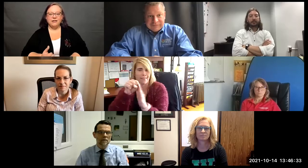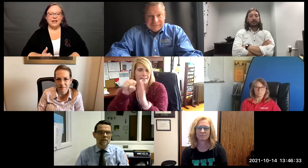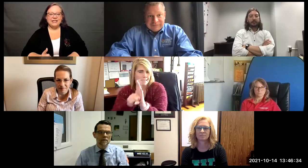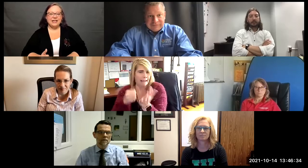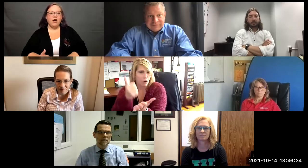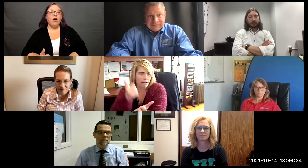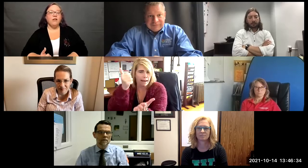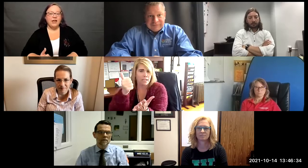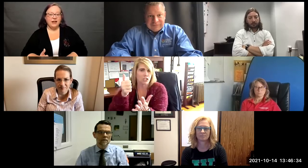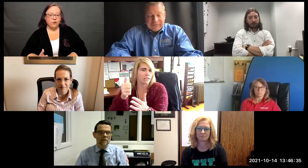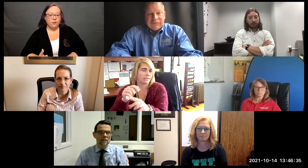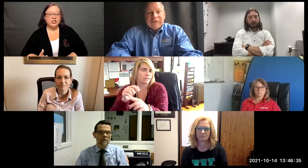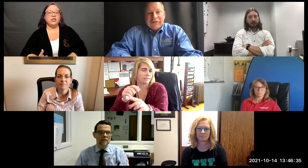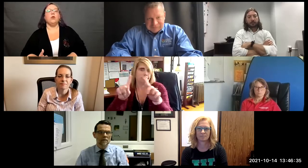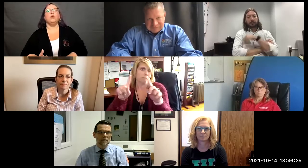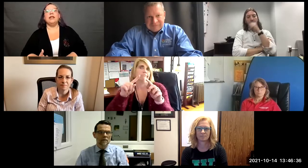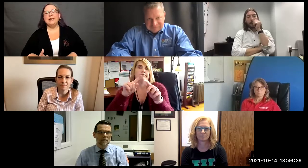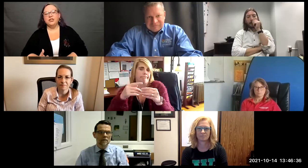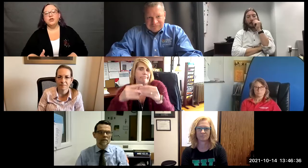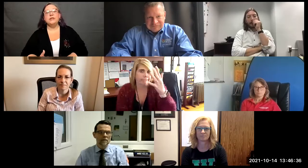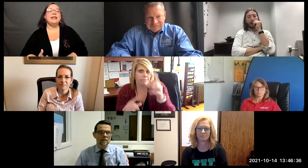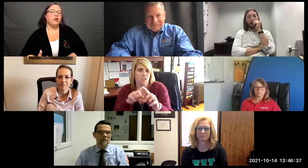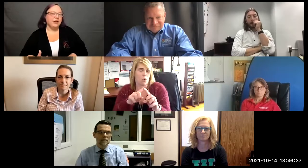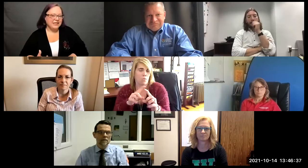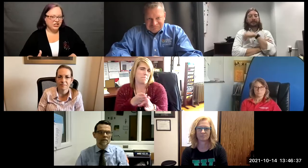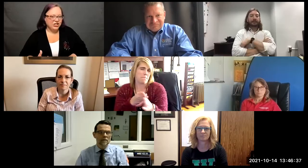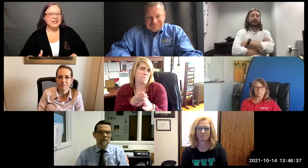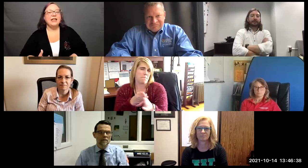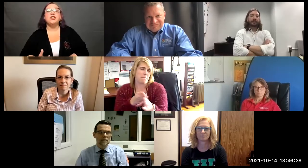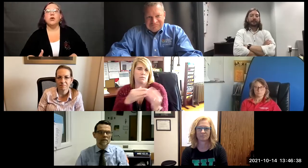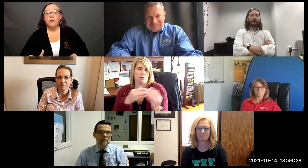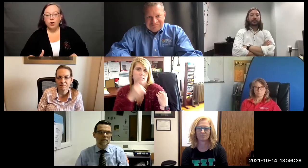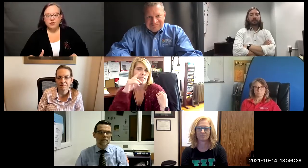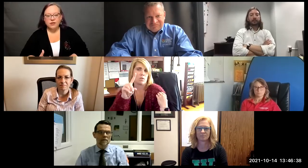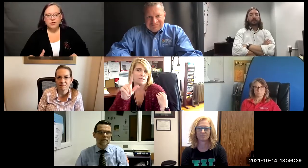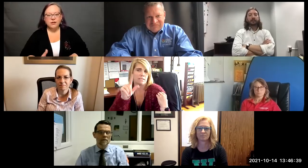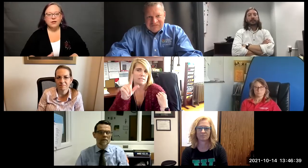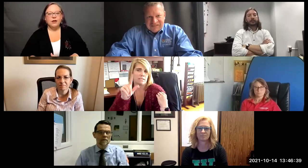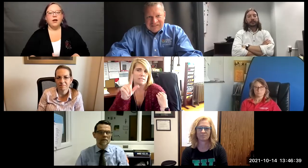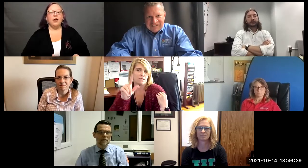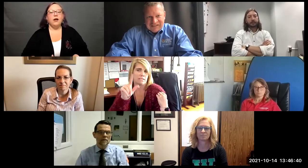and collecting all of that information related to state accreditation and so forth.